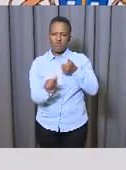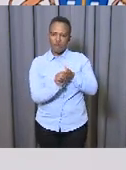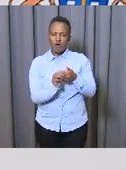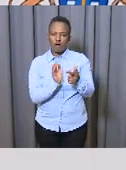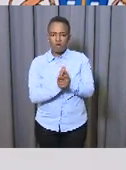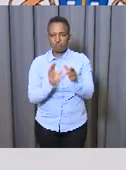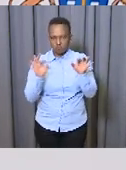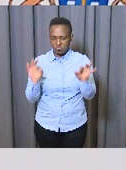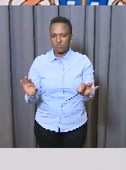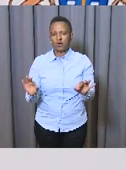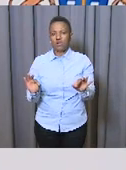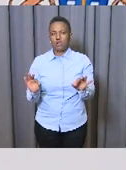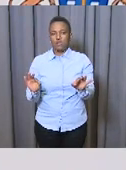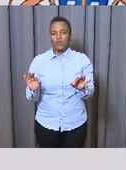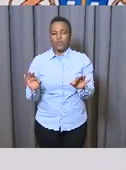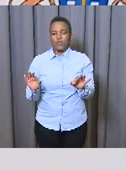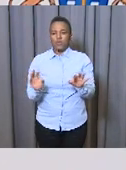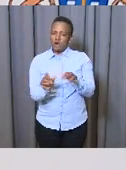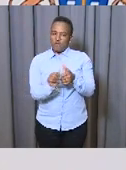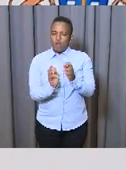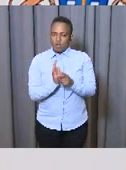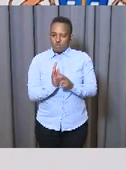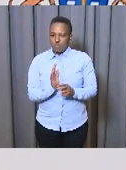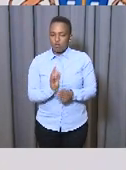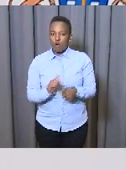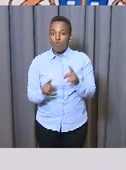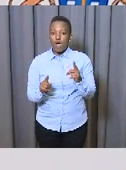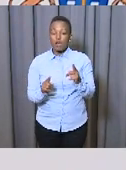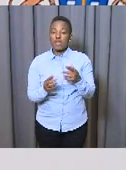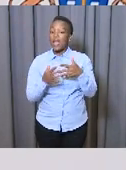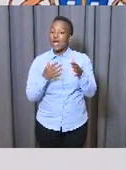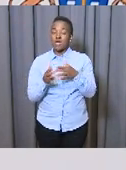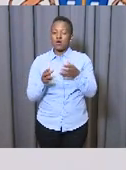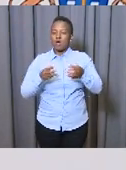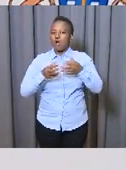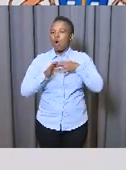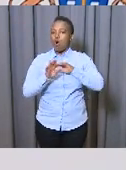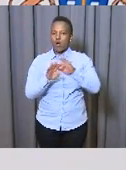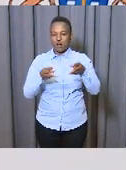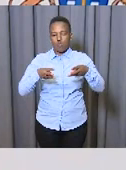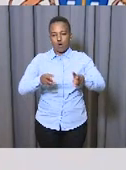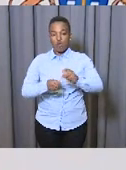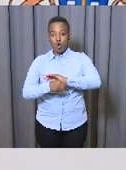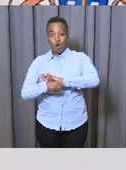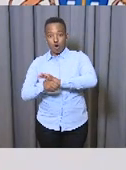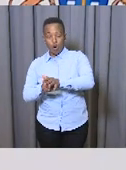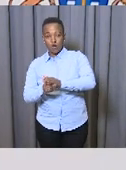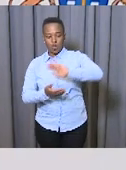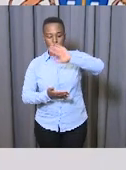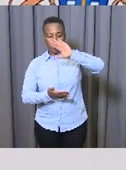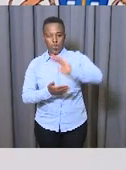us, who are putting these measures in place. Because the only way to defeat COVID is really if all of us take the